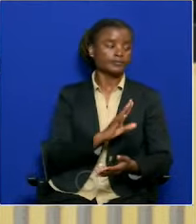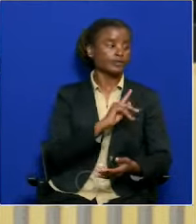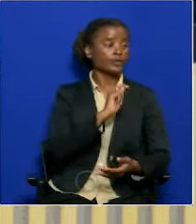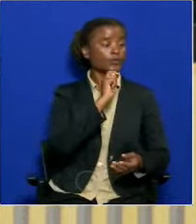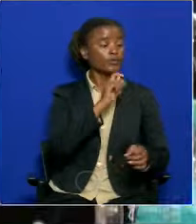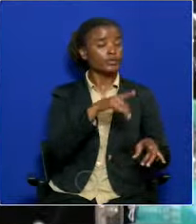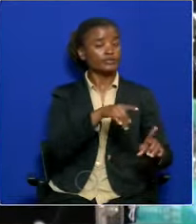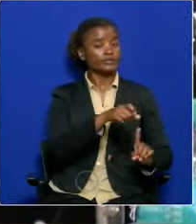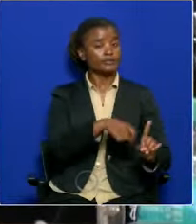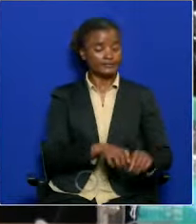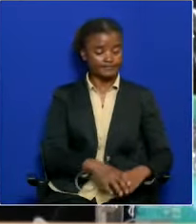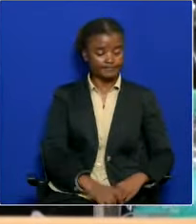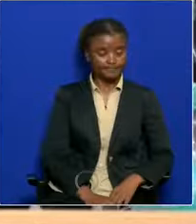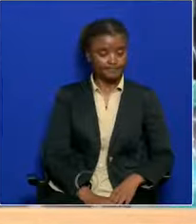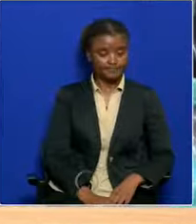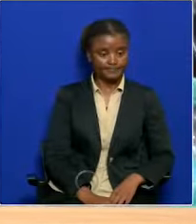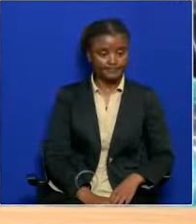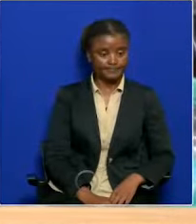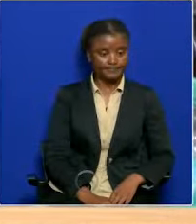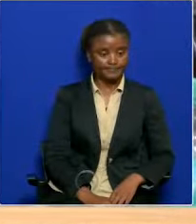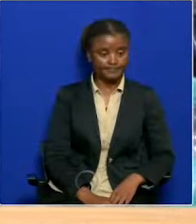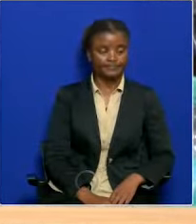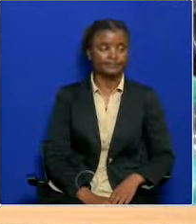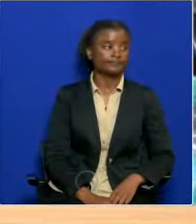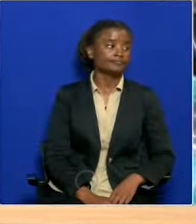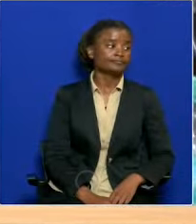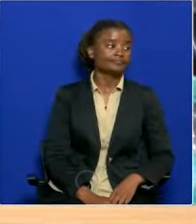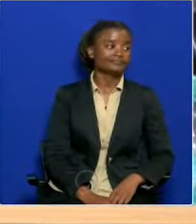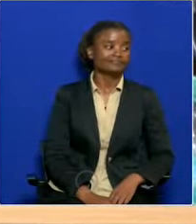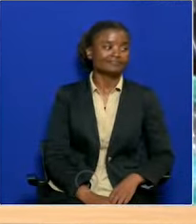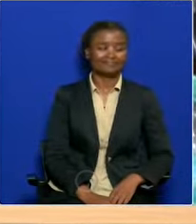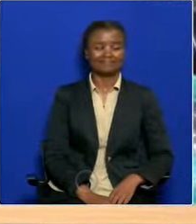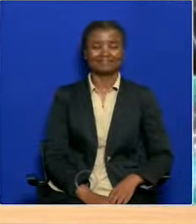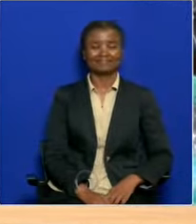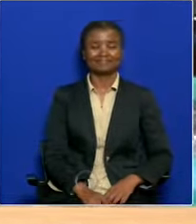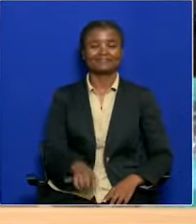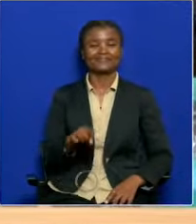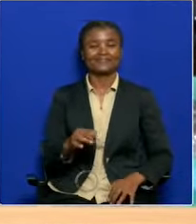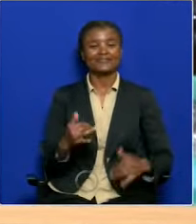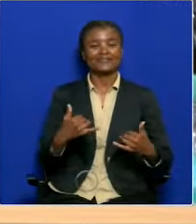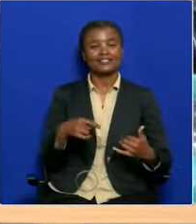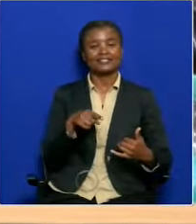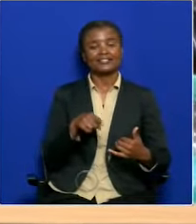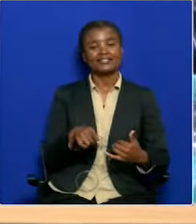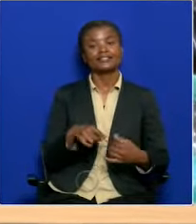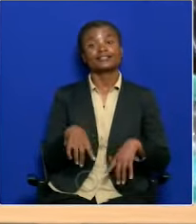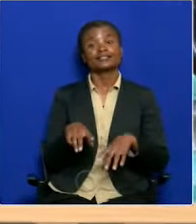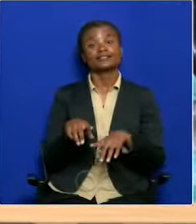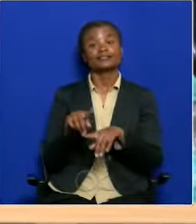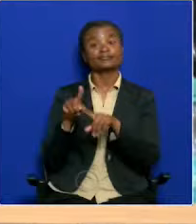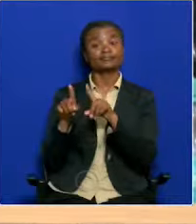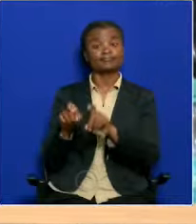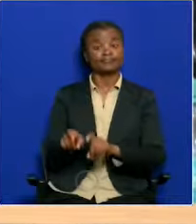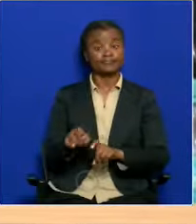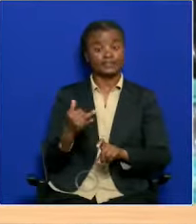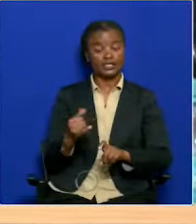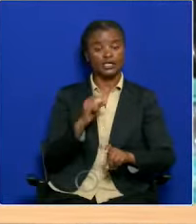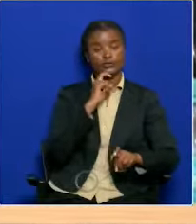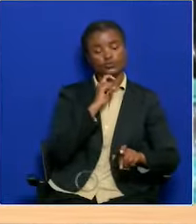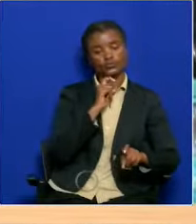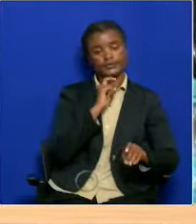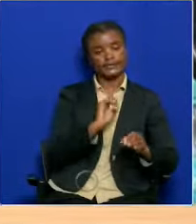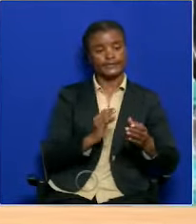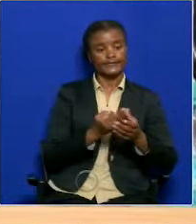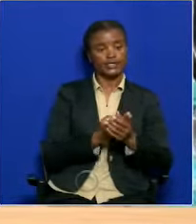Chair, General, for the purposes of this segment of the cross-examination, I'll be making use of two files. That is file